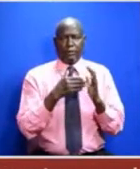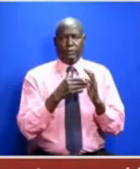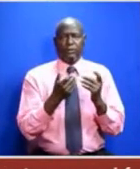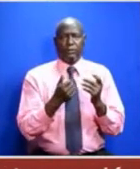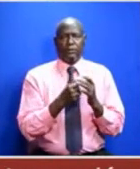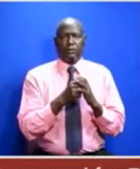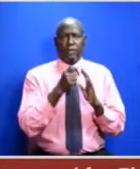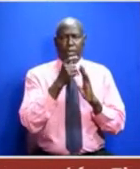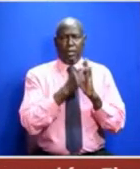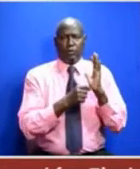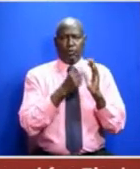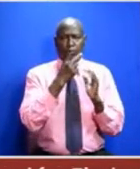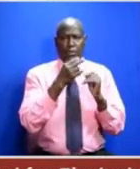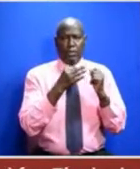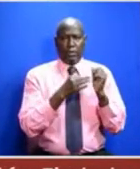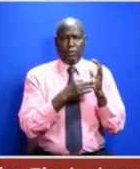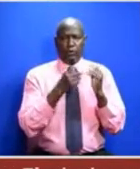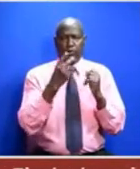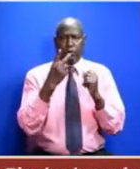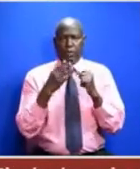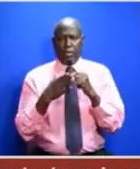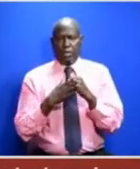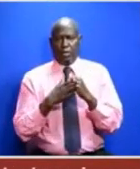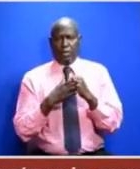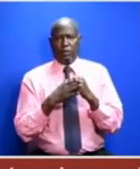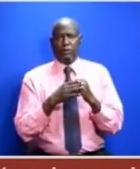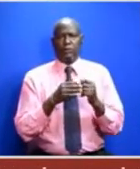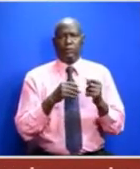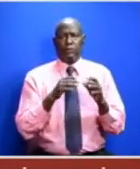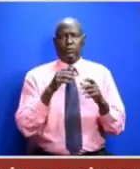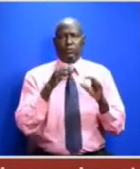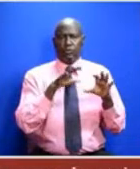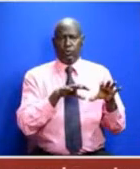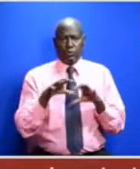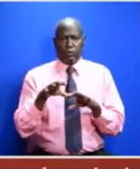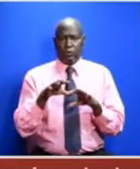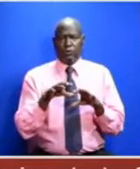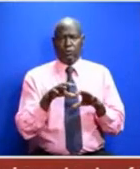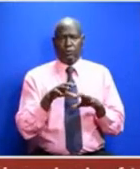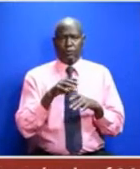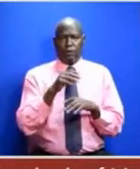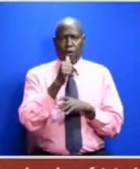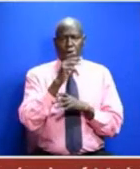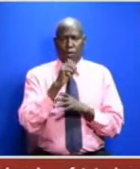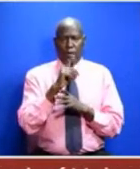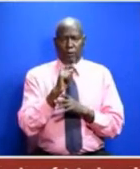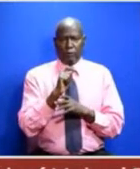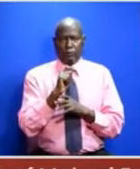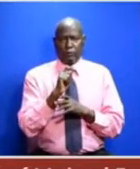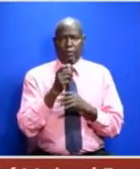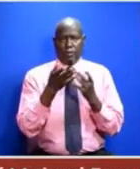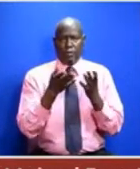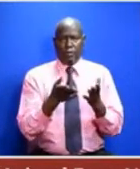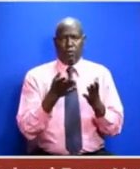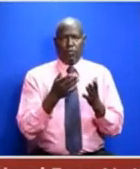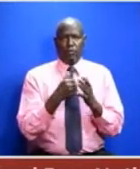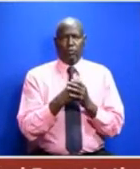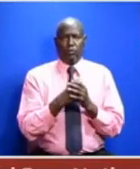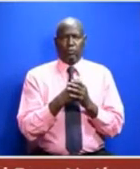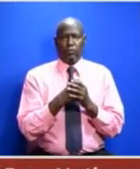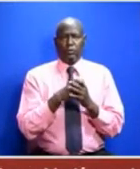the Constitution and the Prevention of Torture Act 2017. Needless to say, the deceased